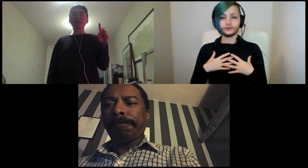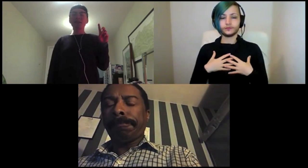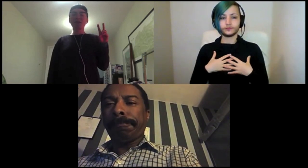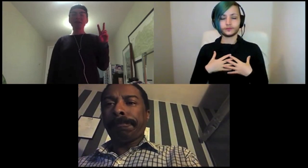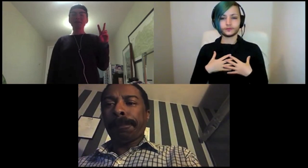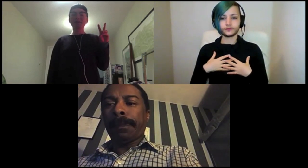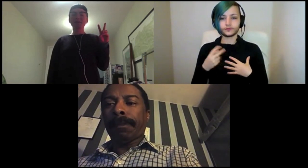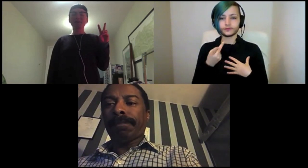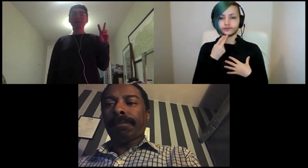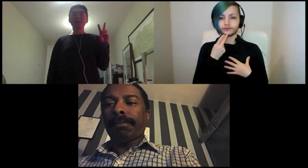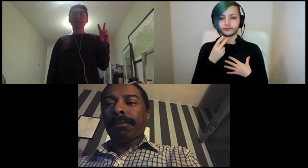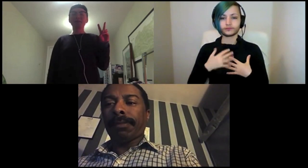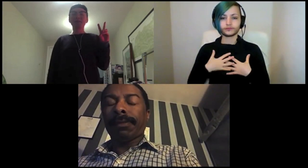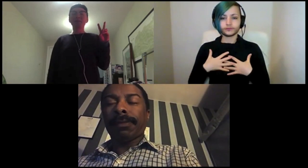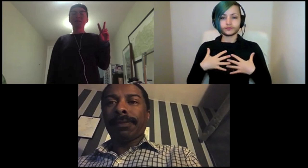And the second one.